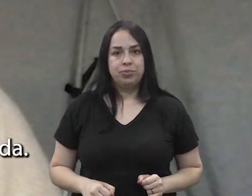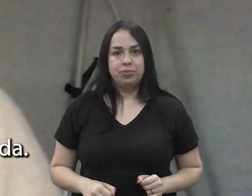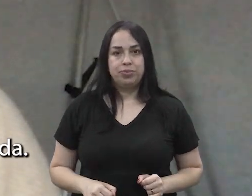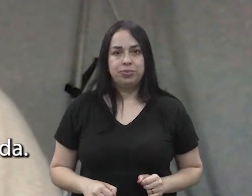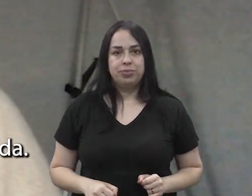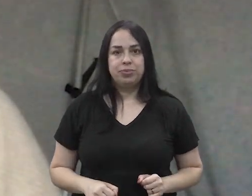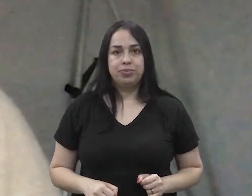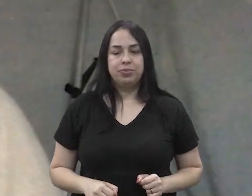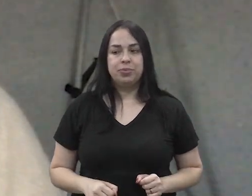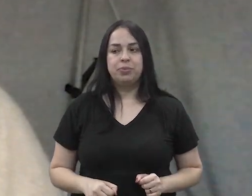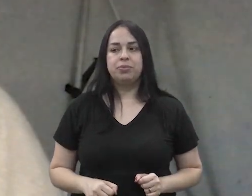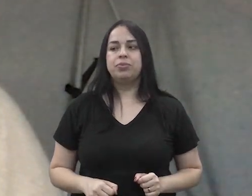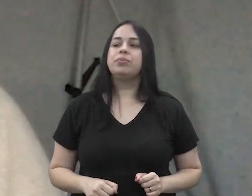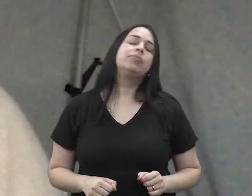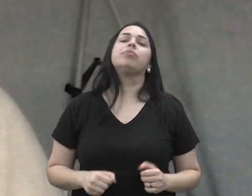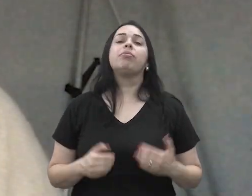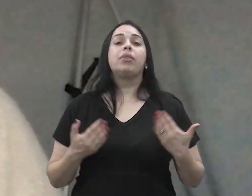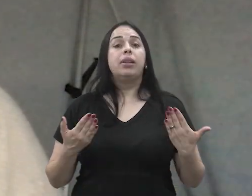regulated.